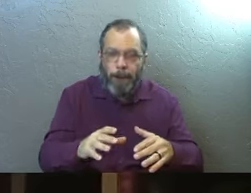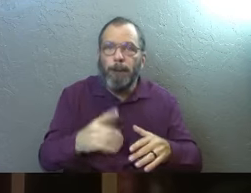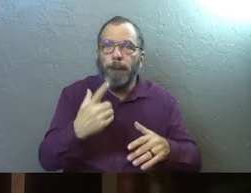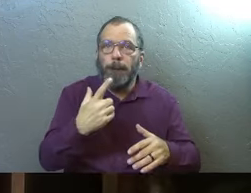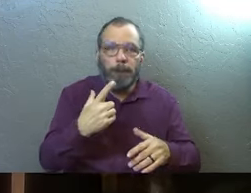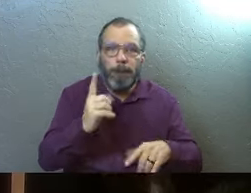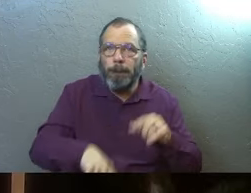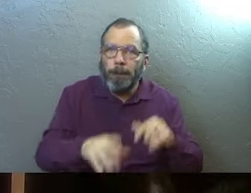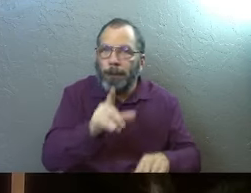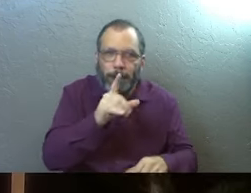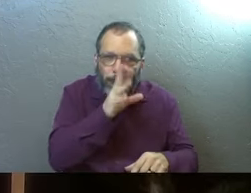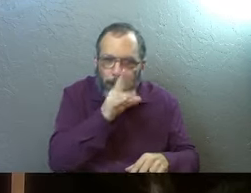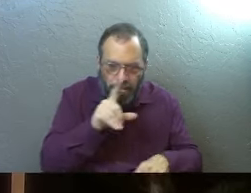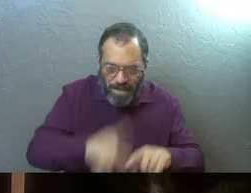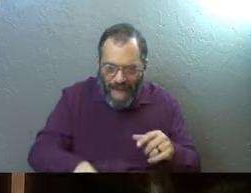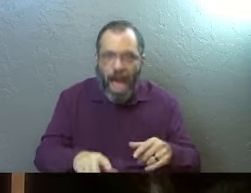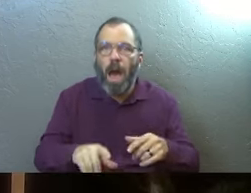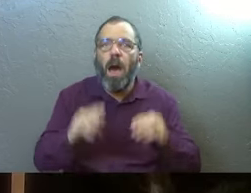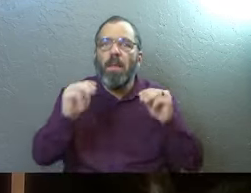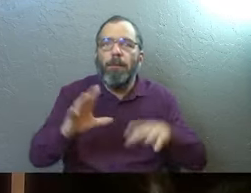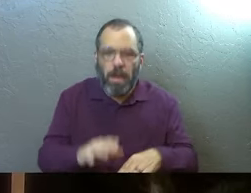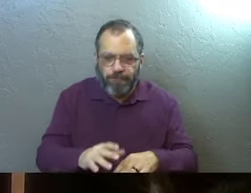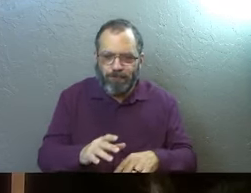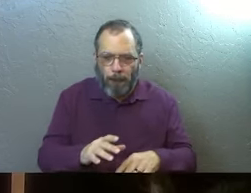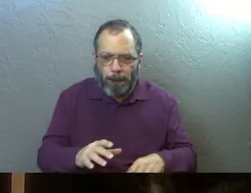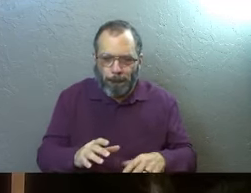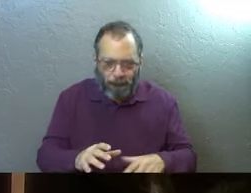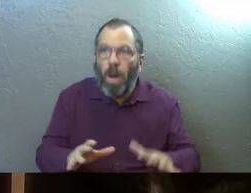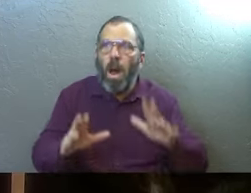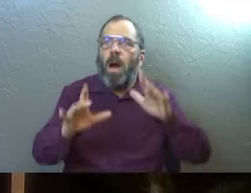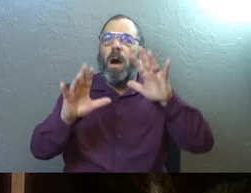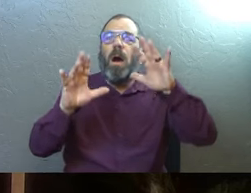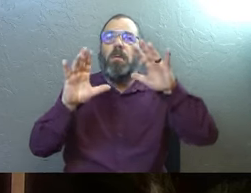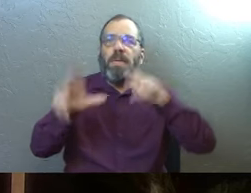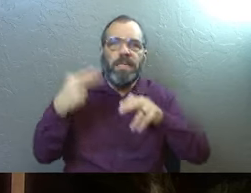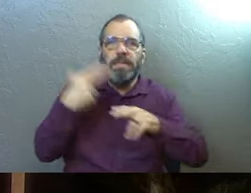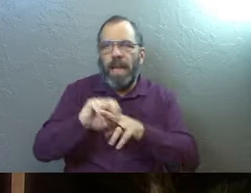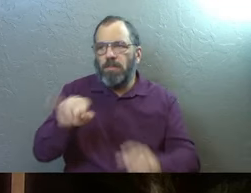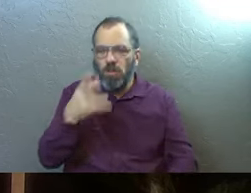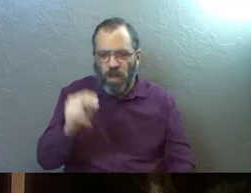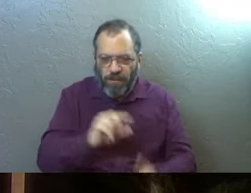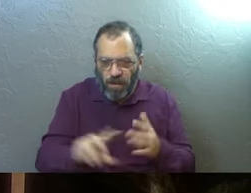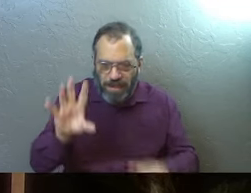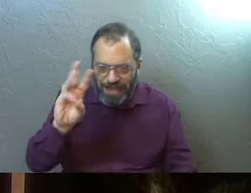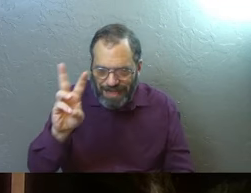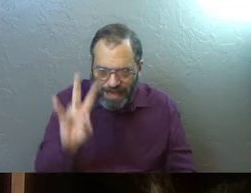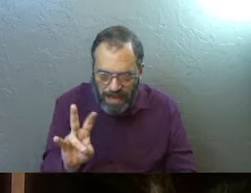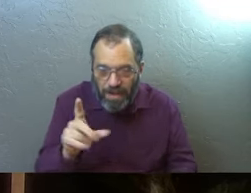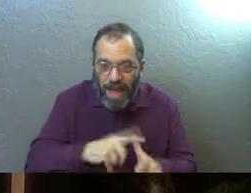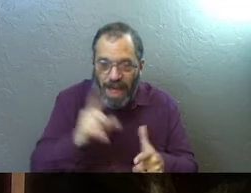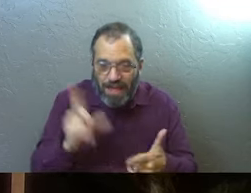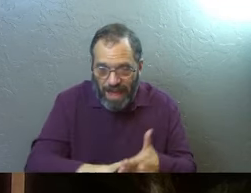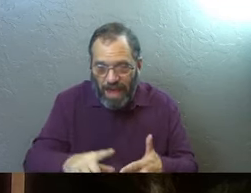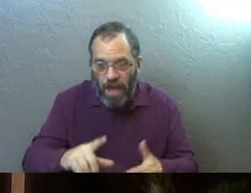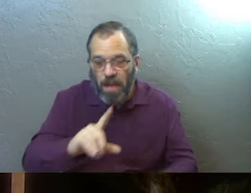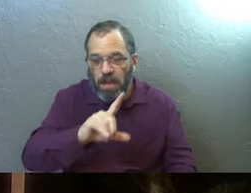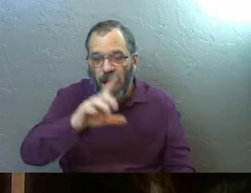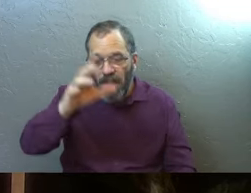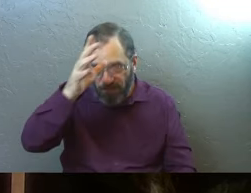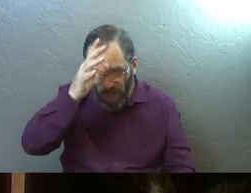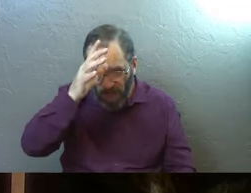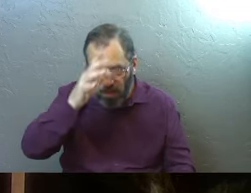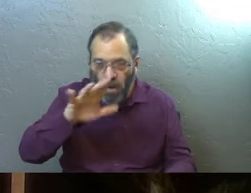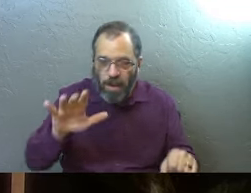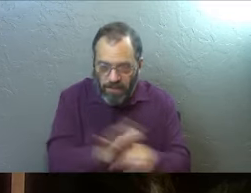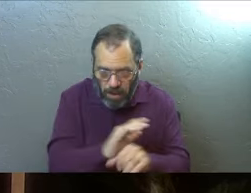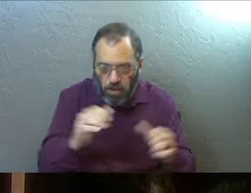losing his ability to speak, and now you've got the miracle of him getting his speech back. Verse 67, then his father Zechariah was filled